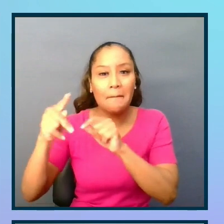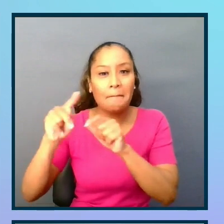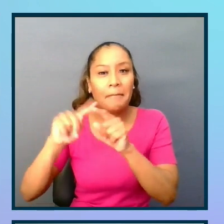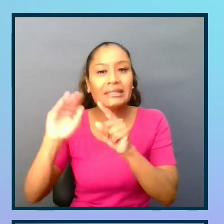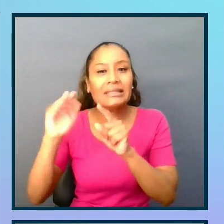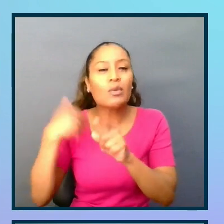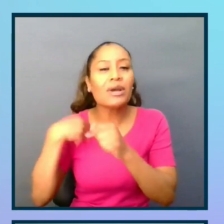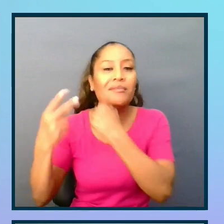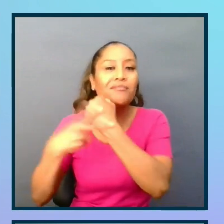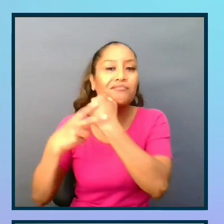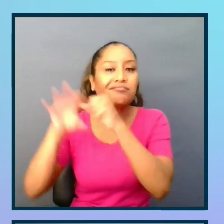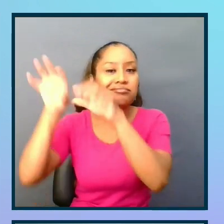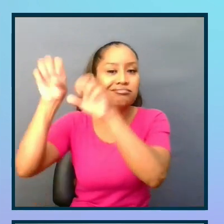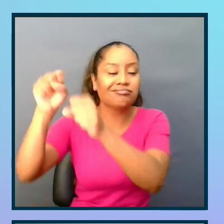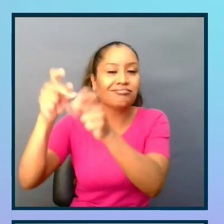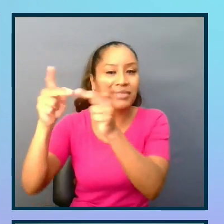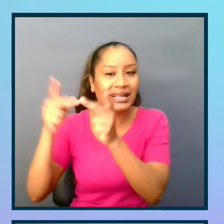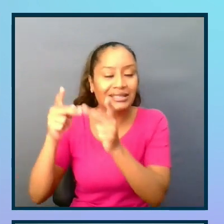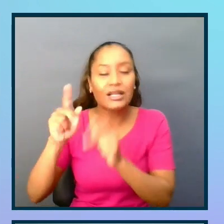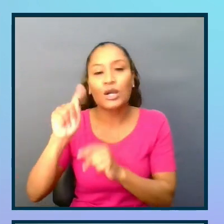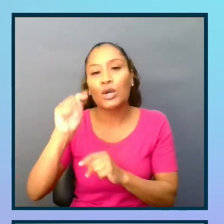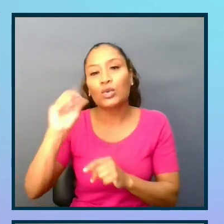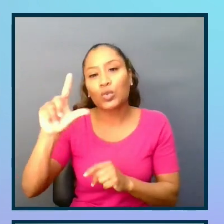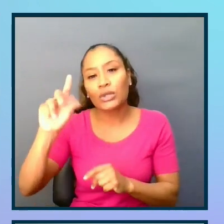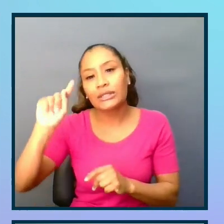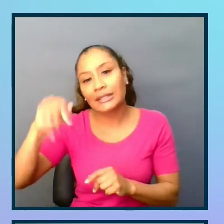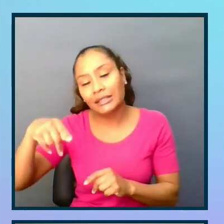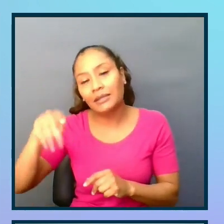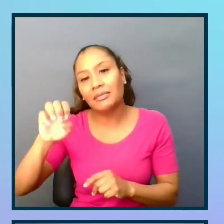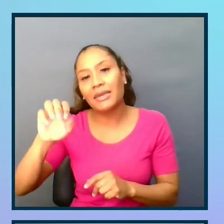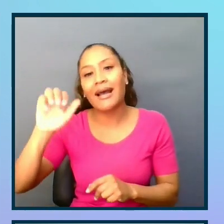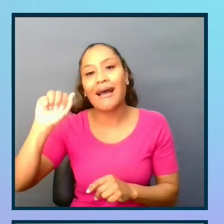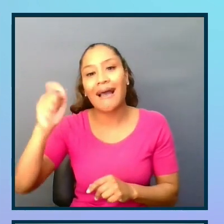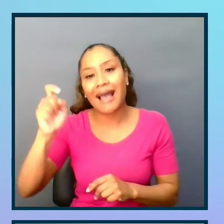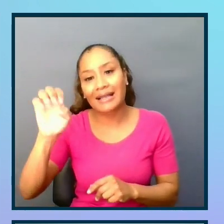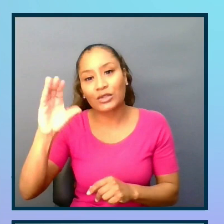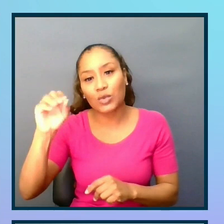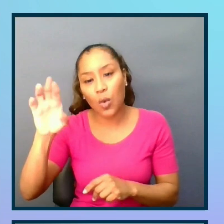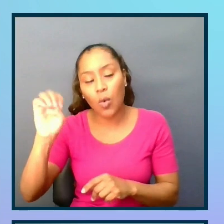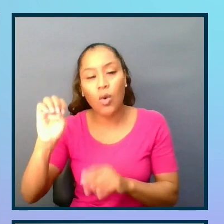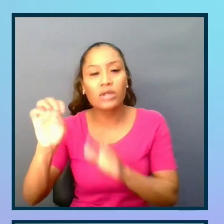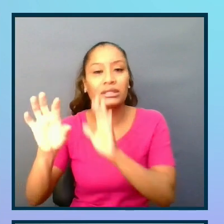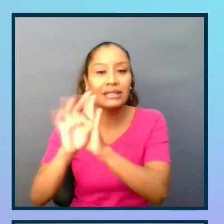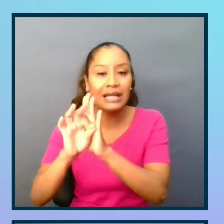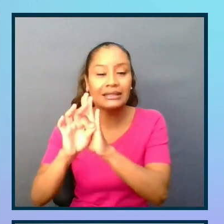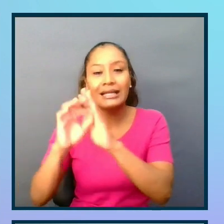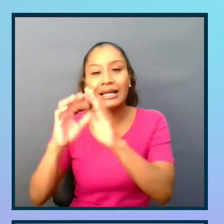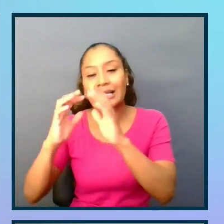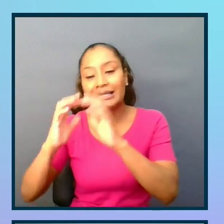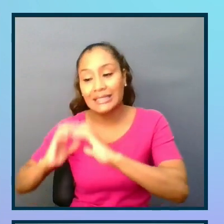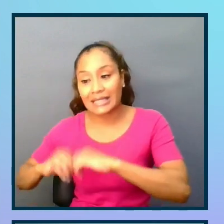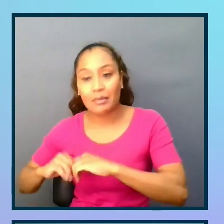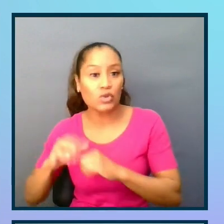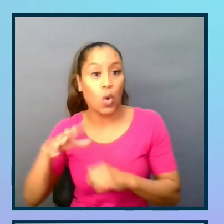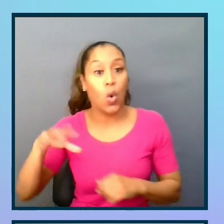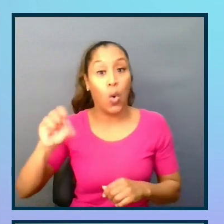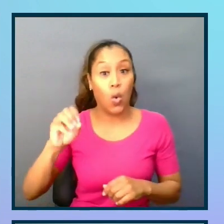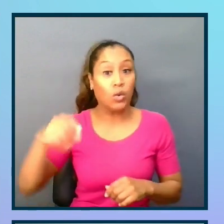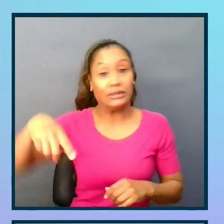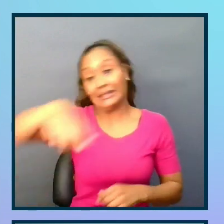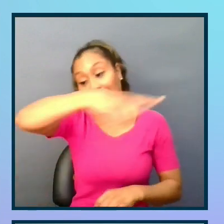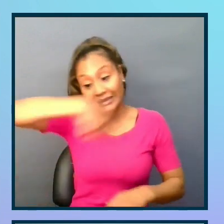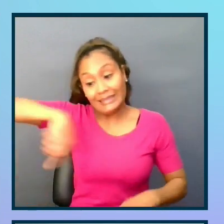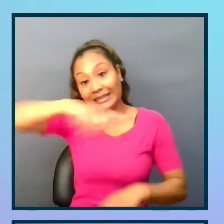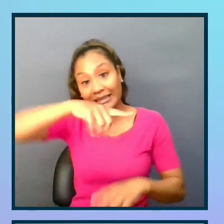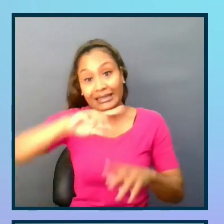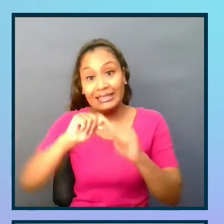there. So we have a tooltip for Axe core, select rule set, and enable best practices. So I wonder if we as a team could decide on at least some